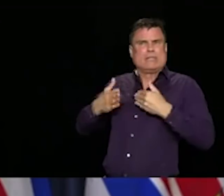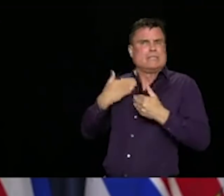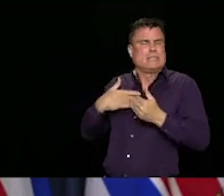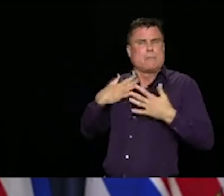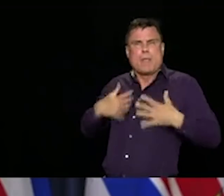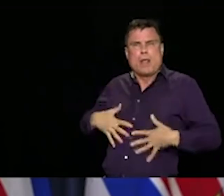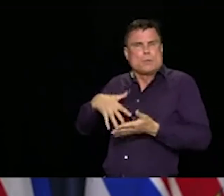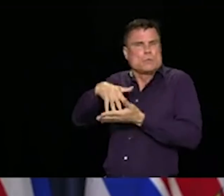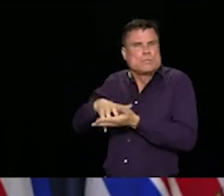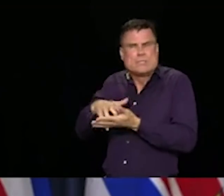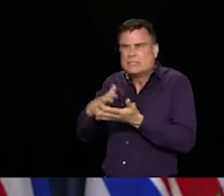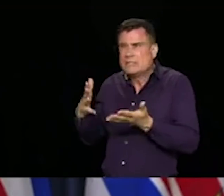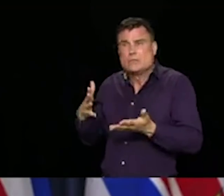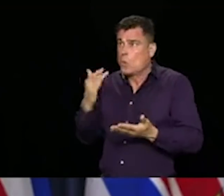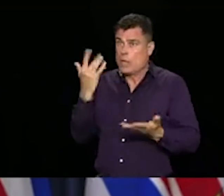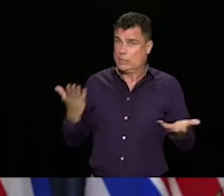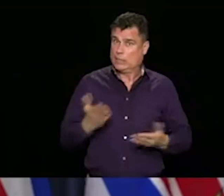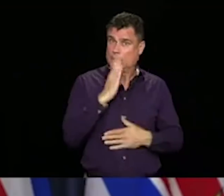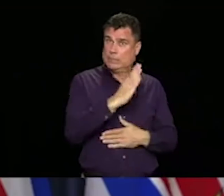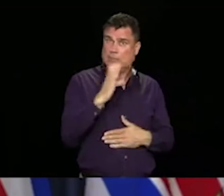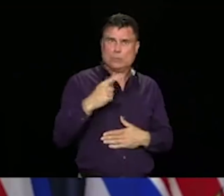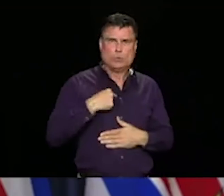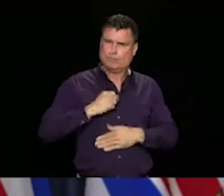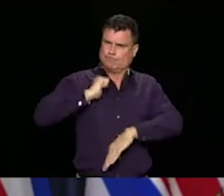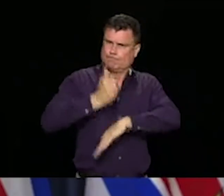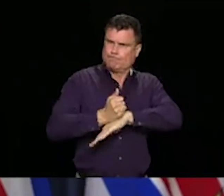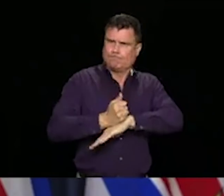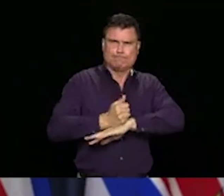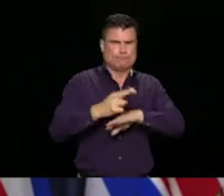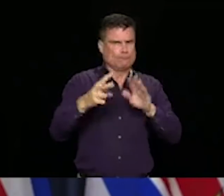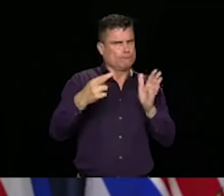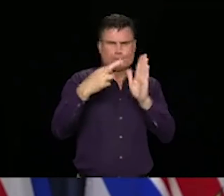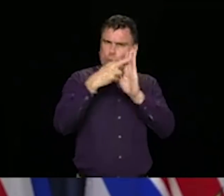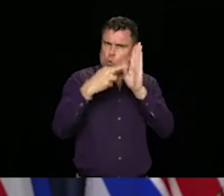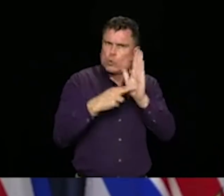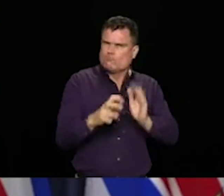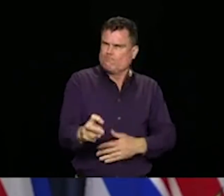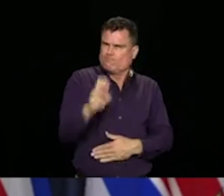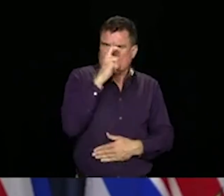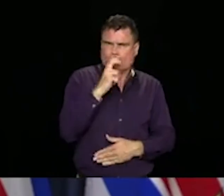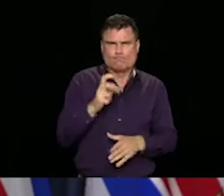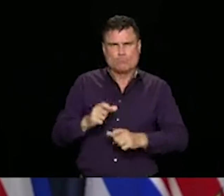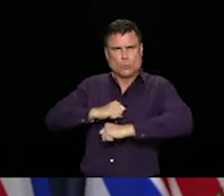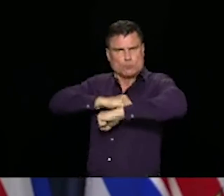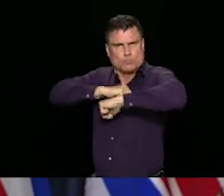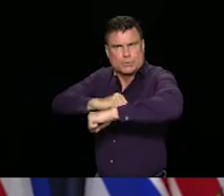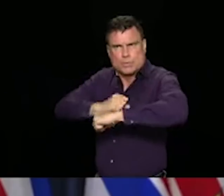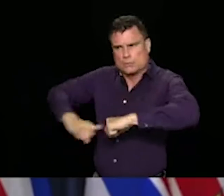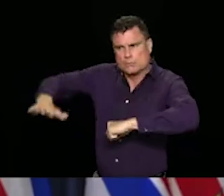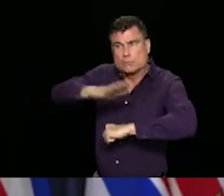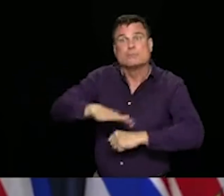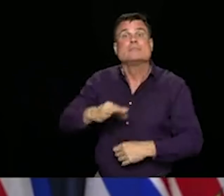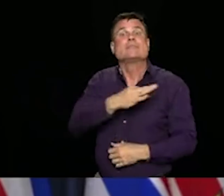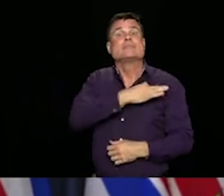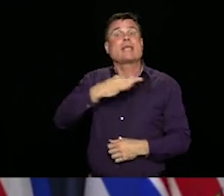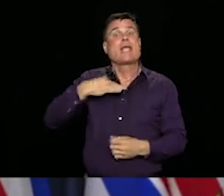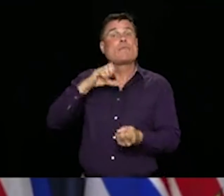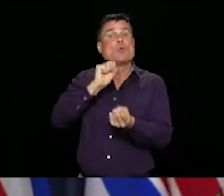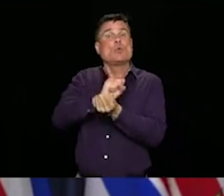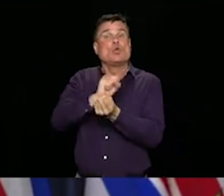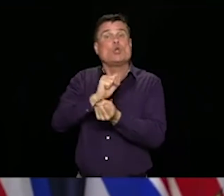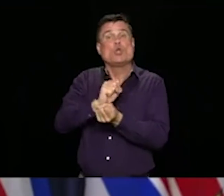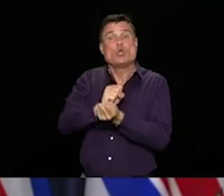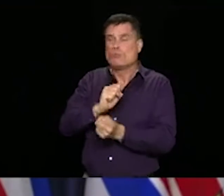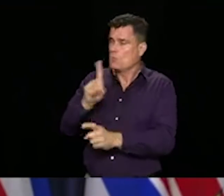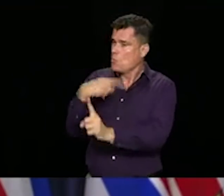from the single site measure to our very strong measures, which are very difficult for people in terms of not having people